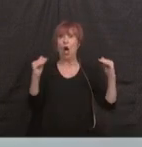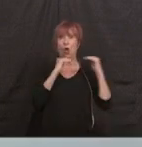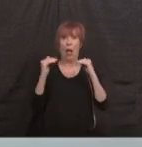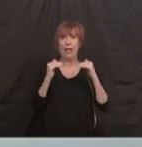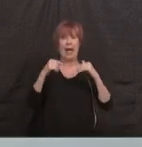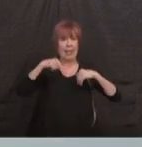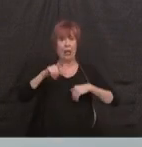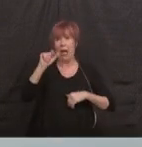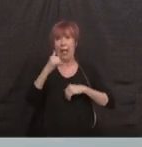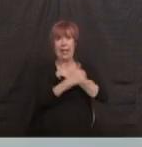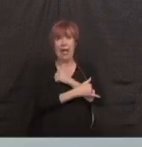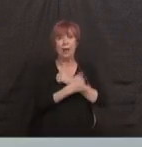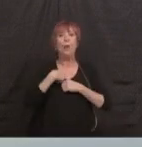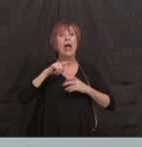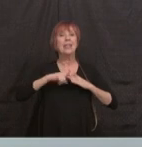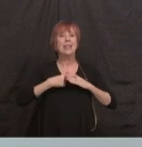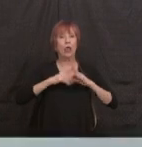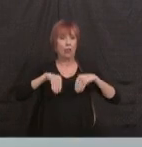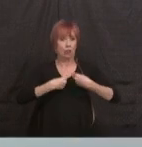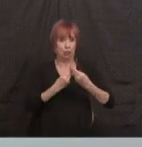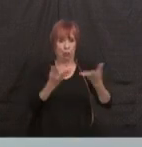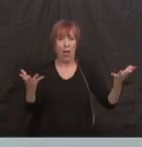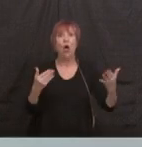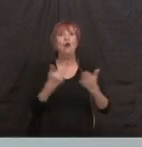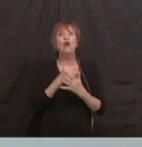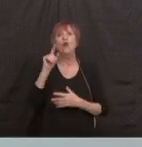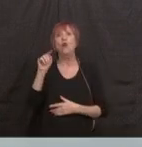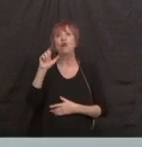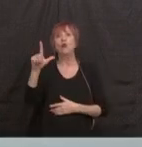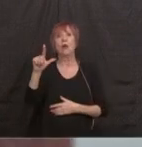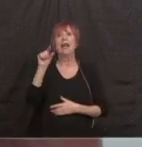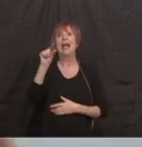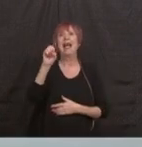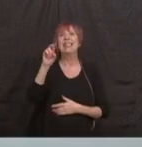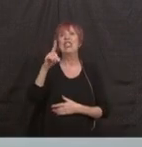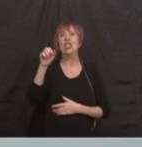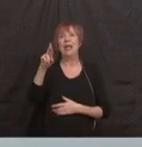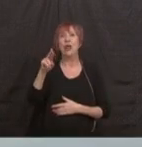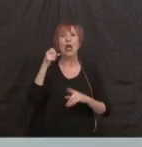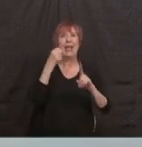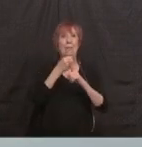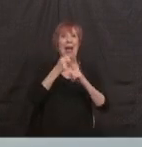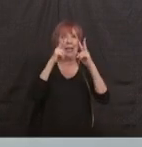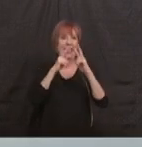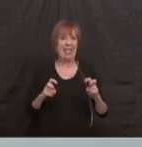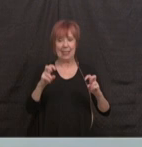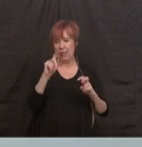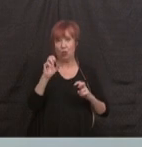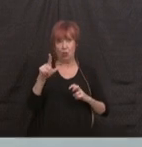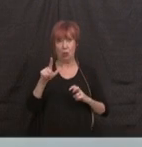in LA County, we're just rolling out a new tool, a gender impact assessment tool, to look internally at our